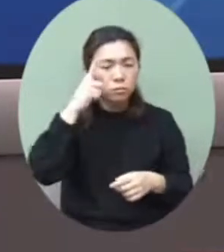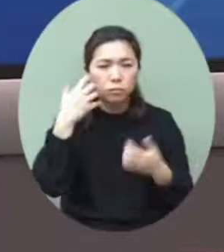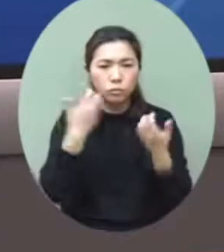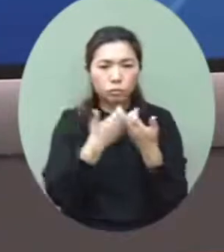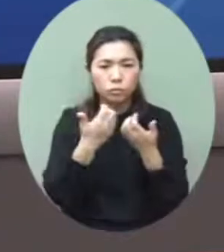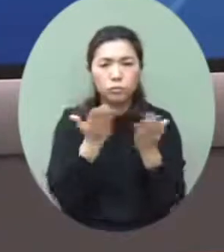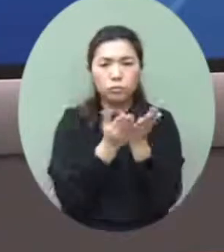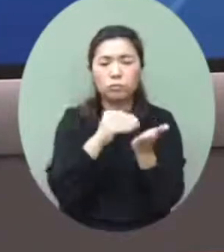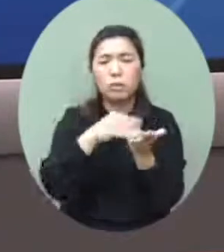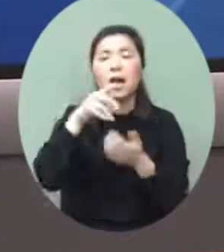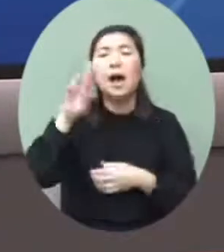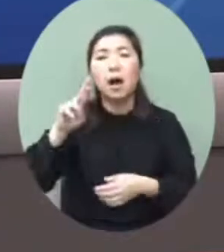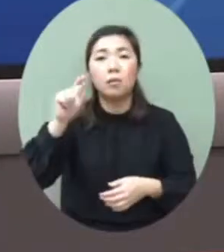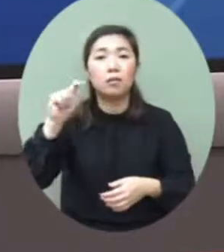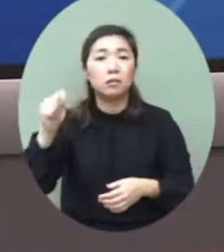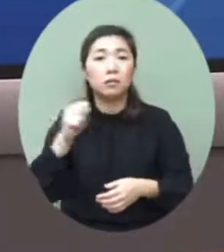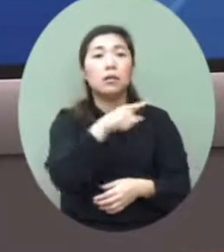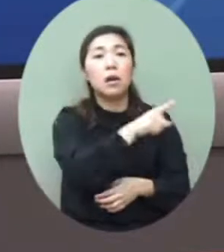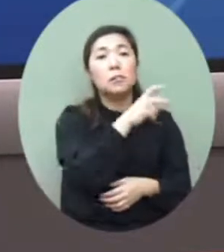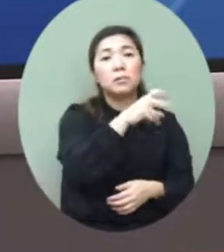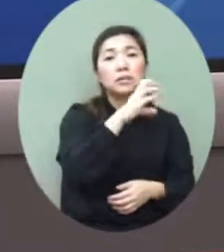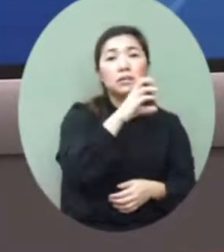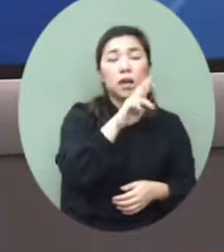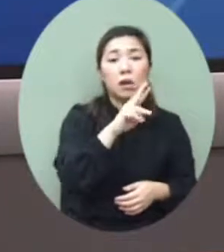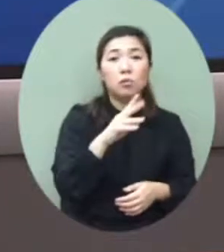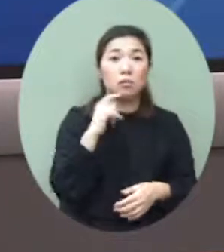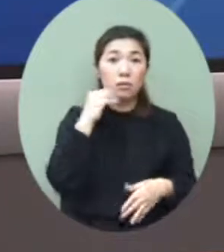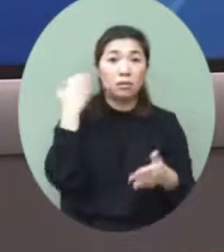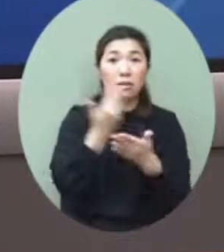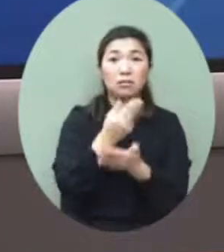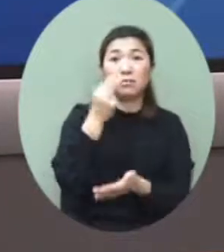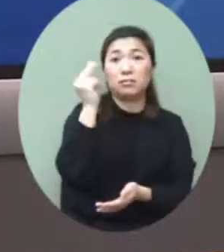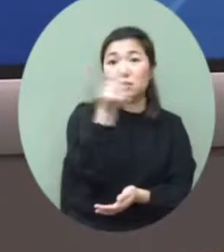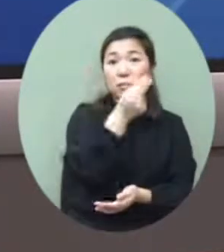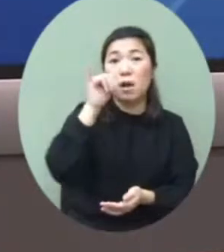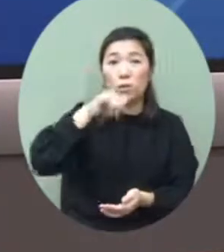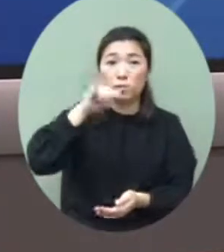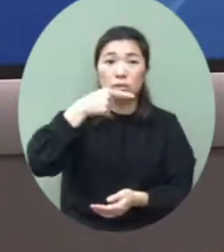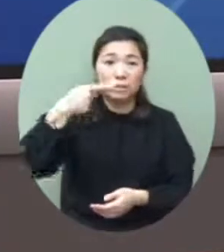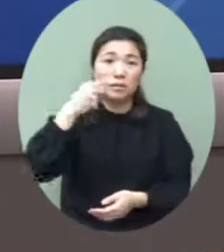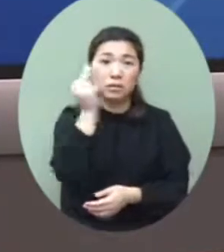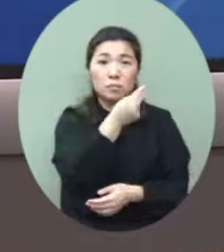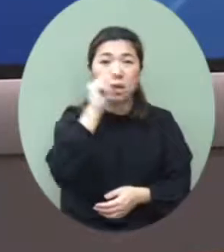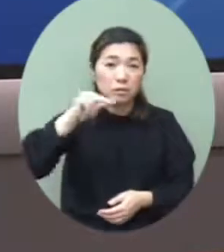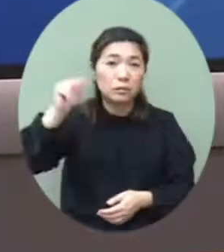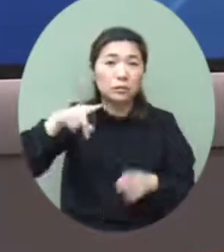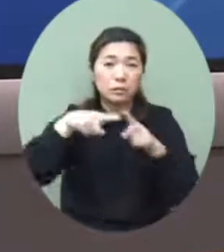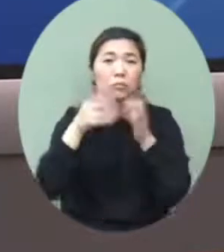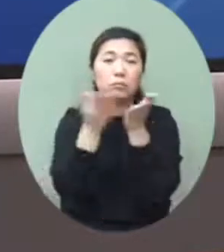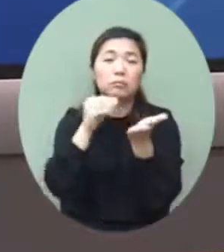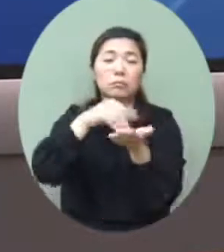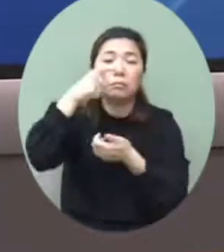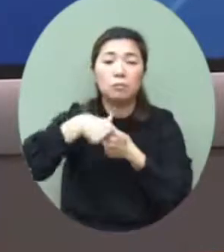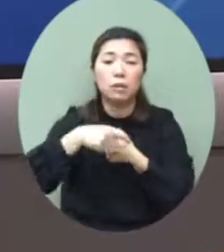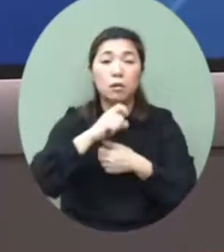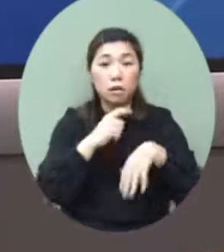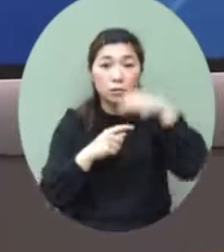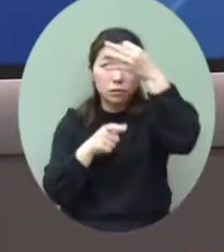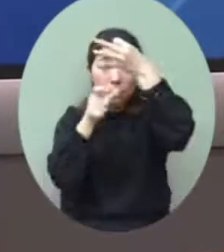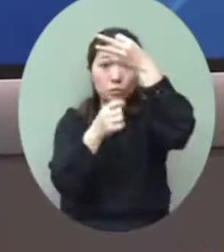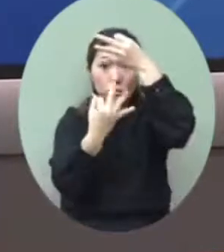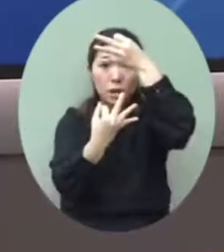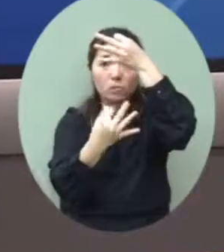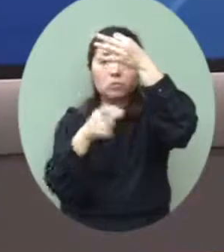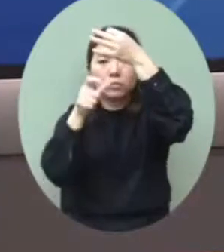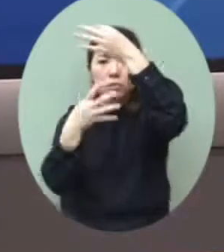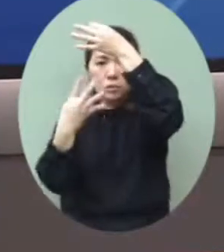peak on around 2nd to 3rd of March, and we saw